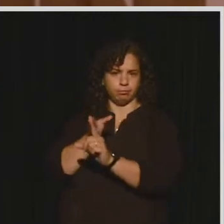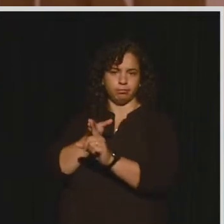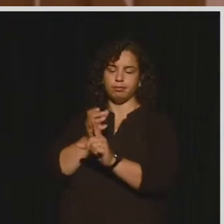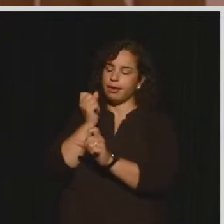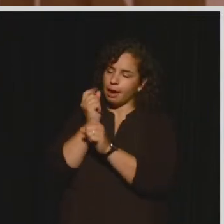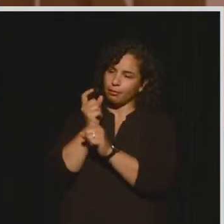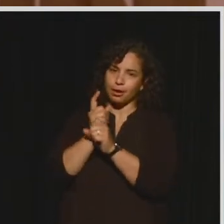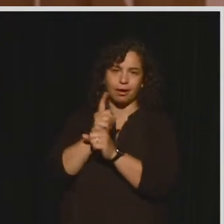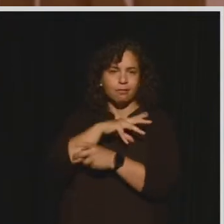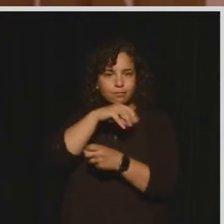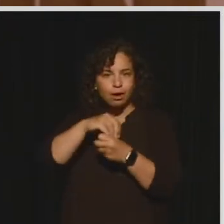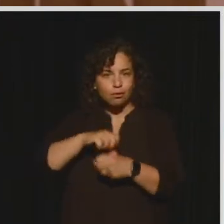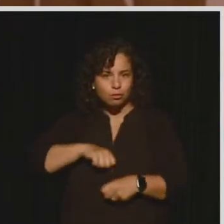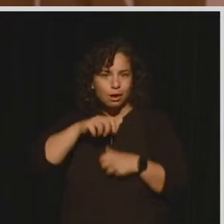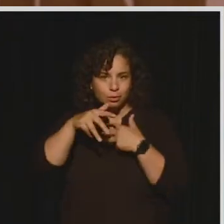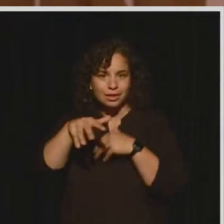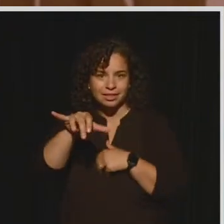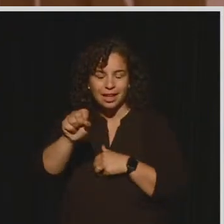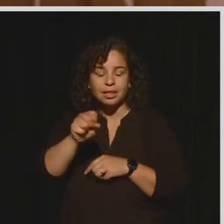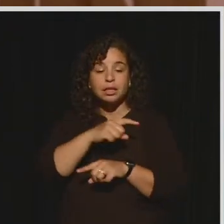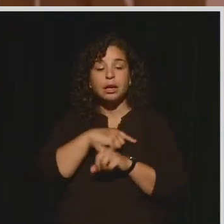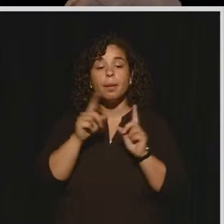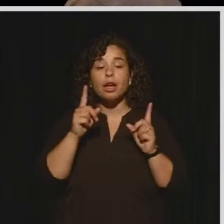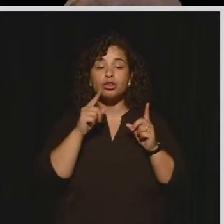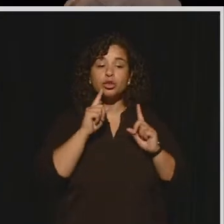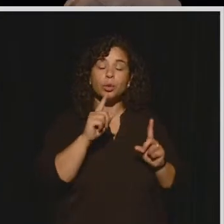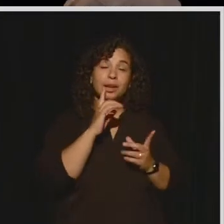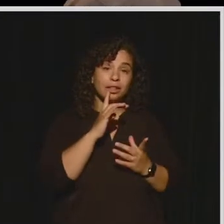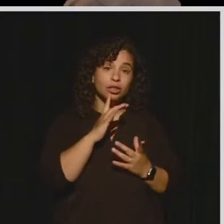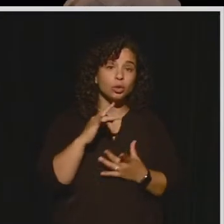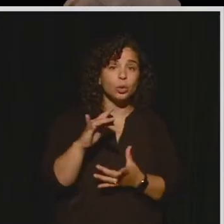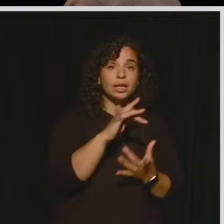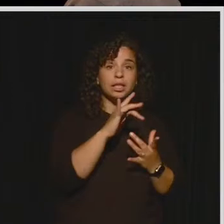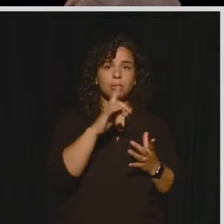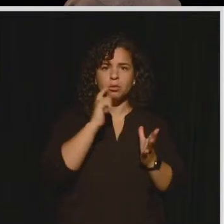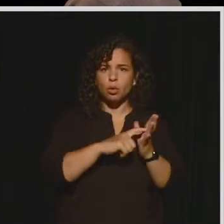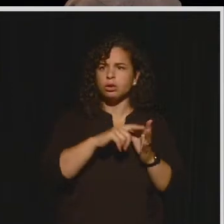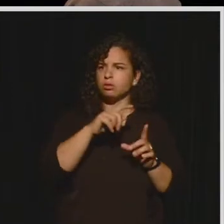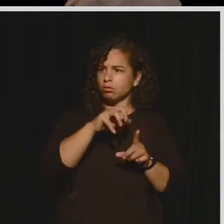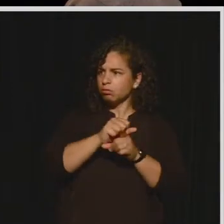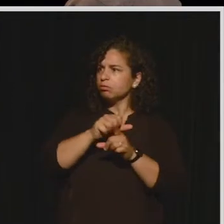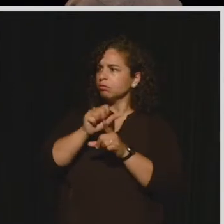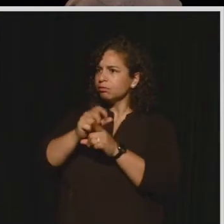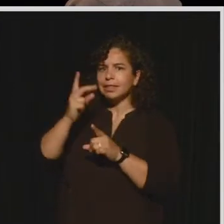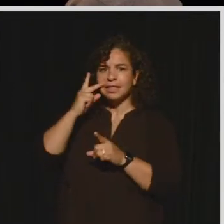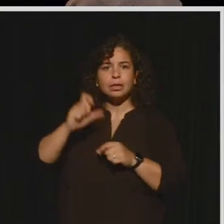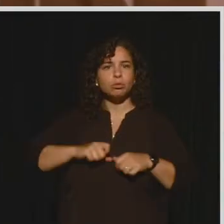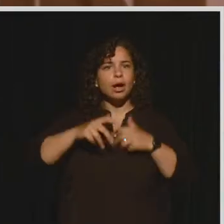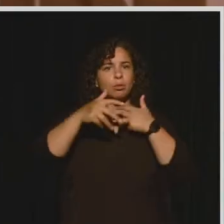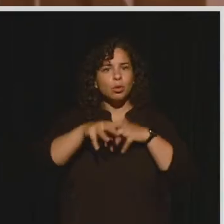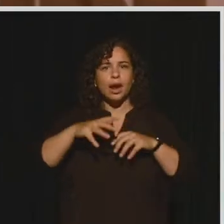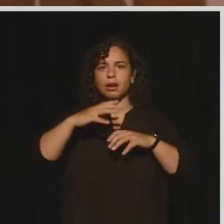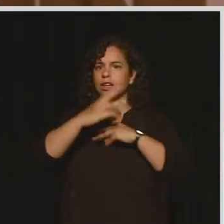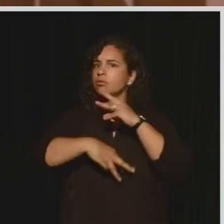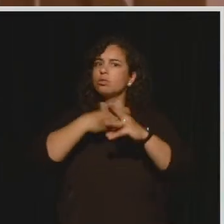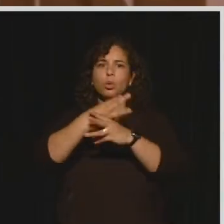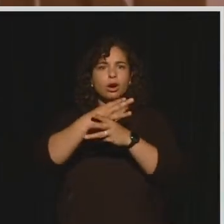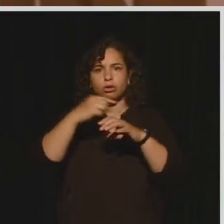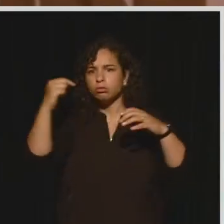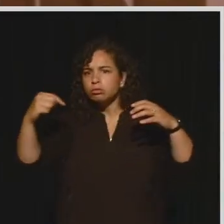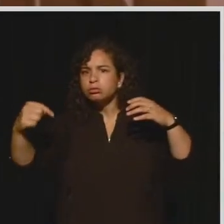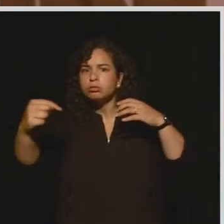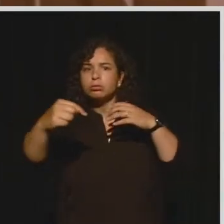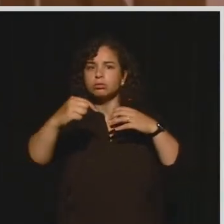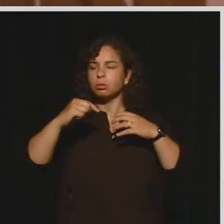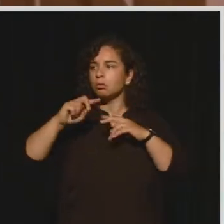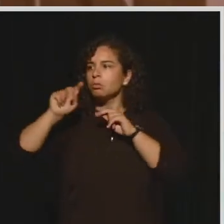professional tourism contacts, we were out doing Prides all over the world. We did Prides in Europe